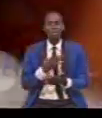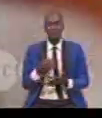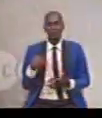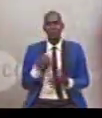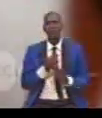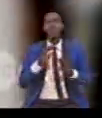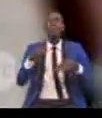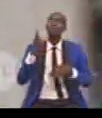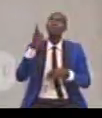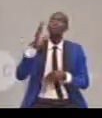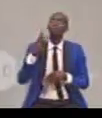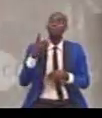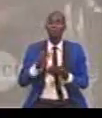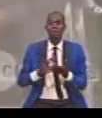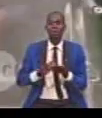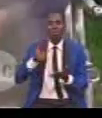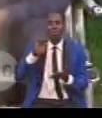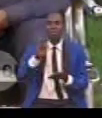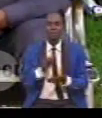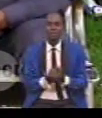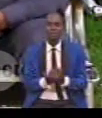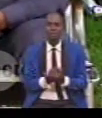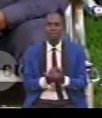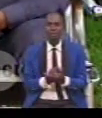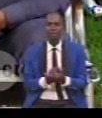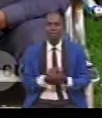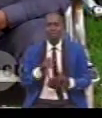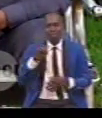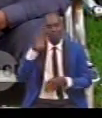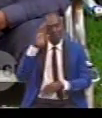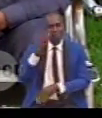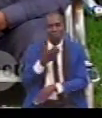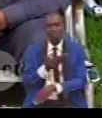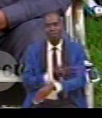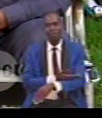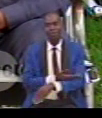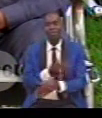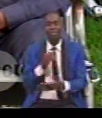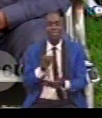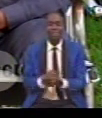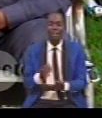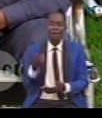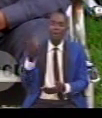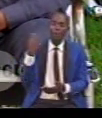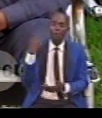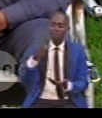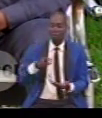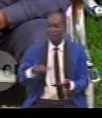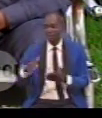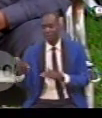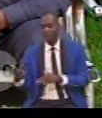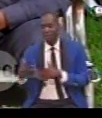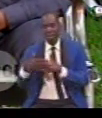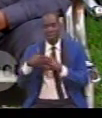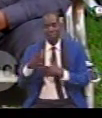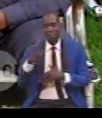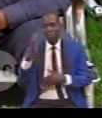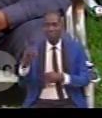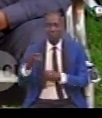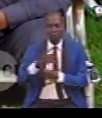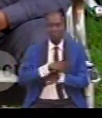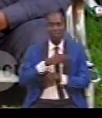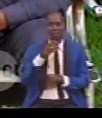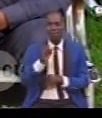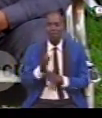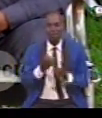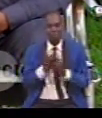the glory that my son, that was dead after 4 days,